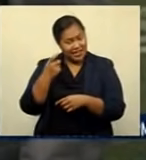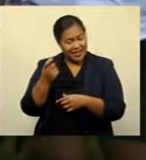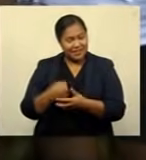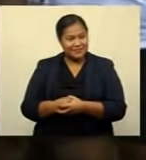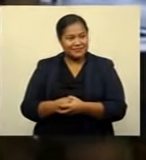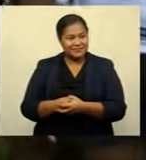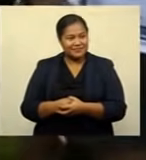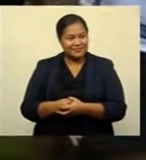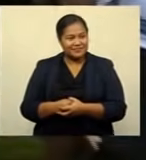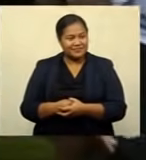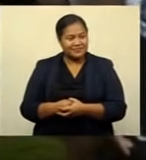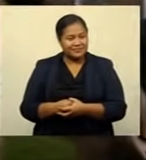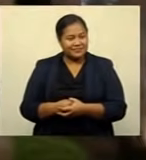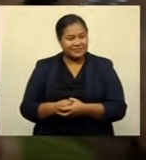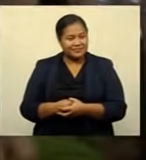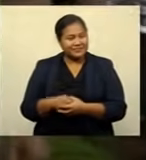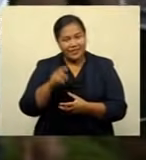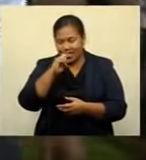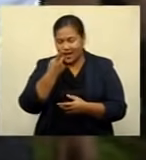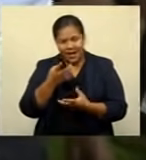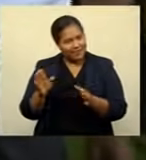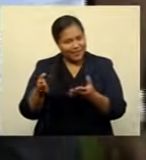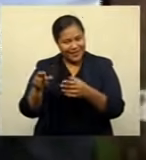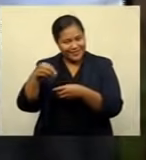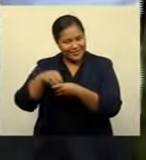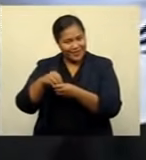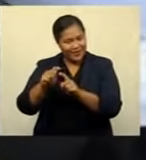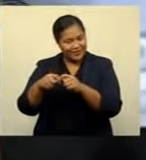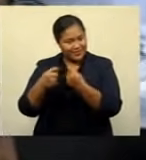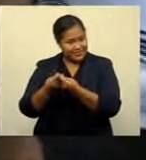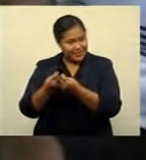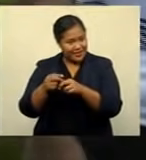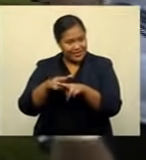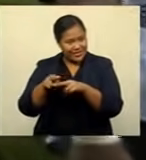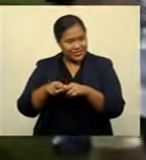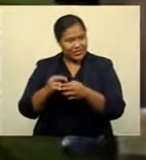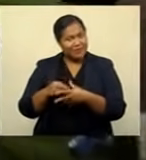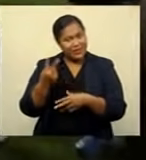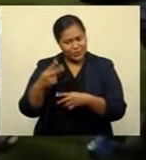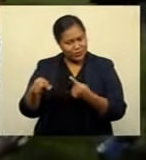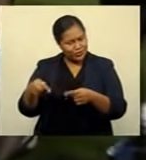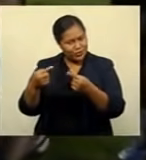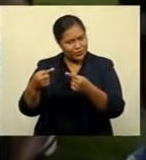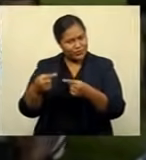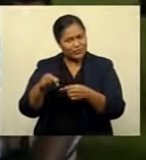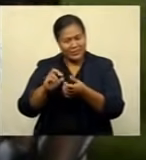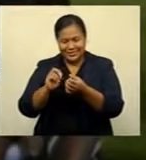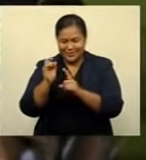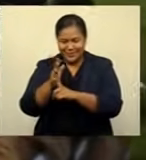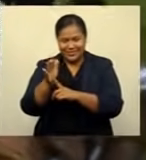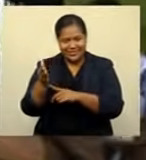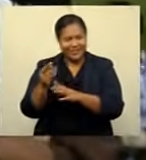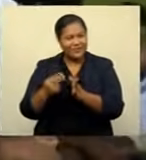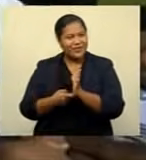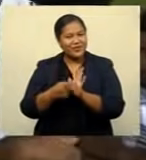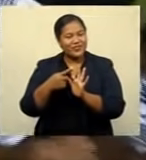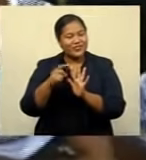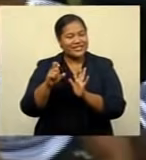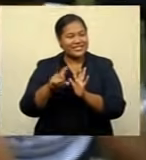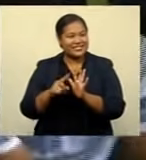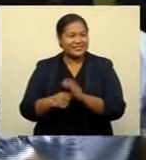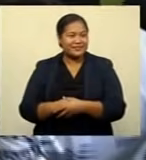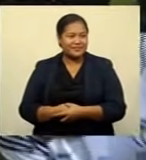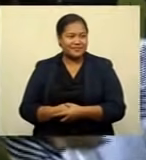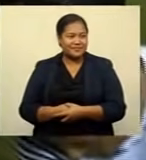it'll finish. He can't play for Fiji, but these 2 tests are special for Rees. A dream come true. This is, you know, the 2 tests that I'll cherish